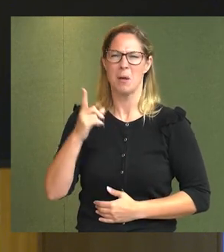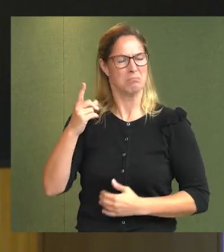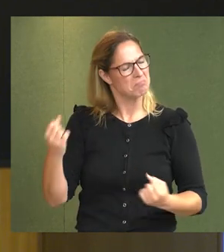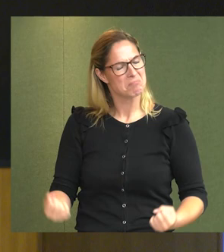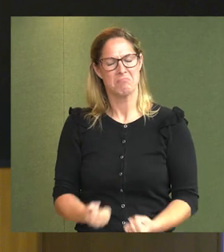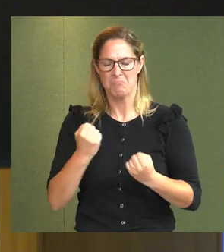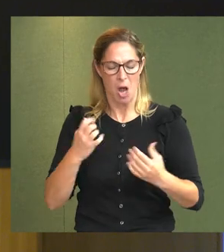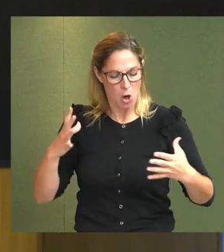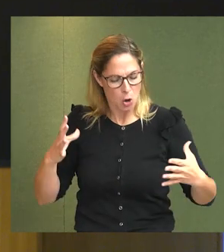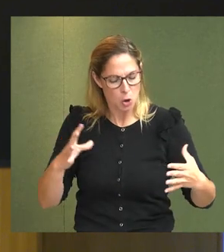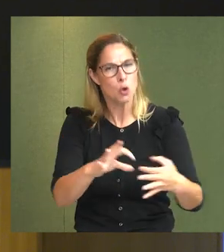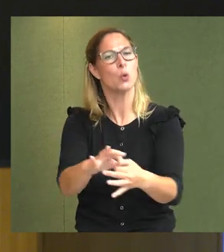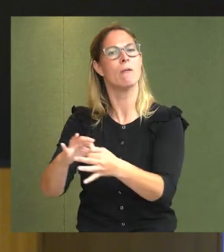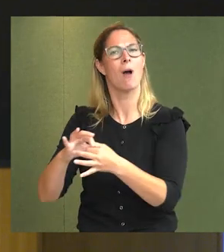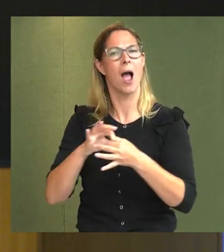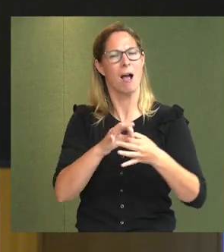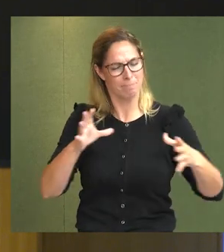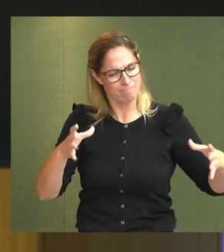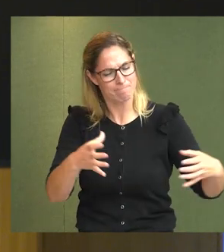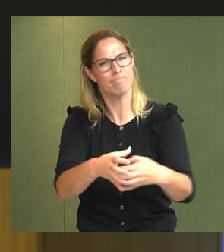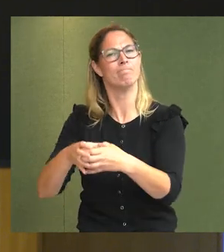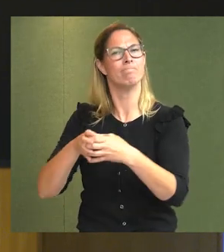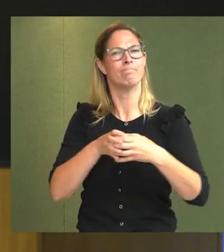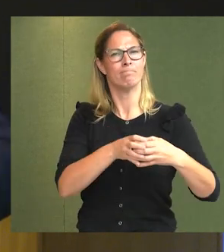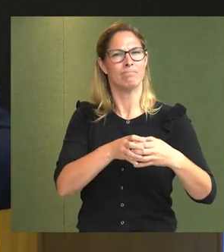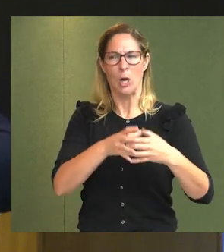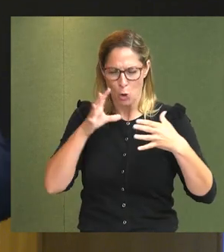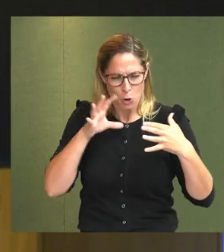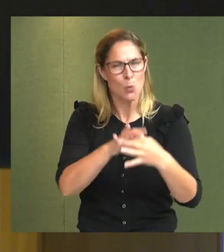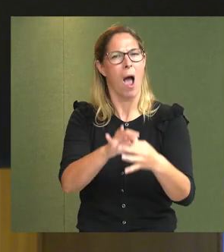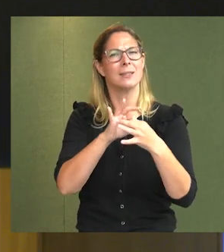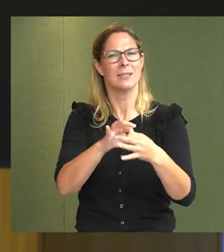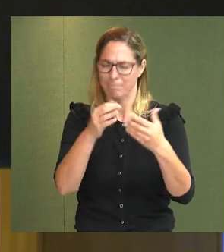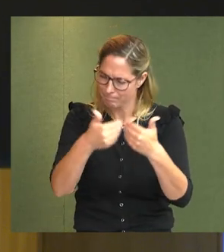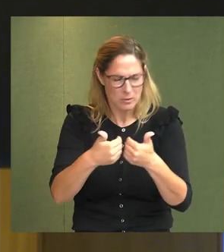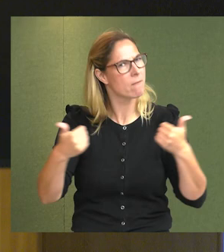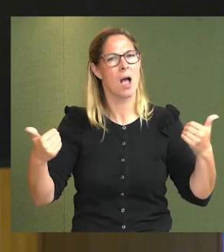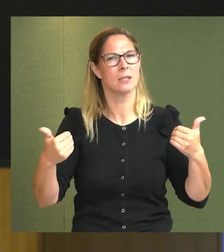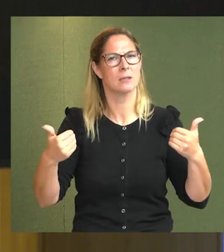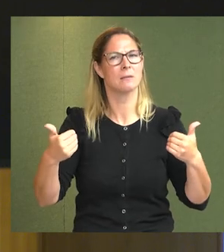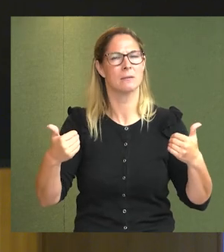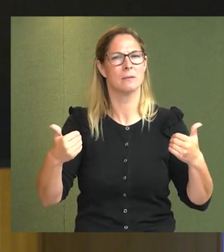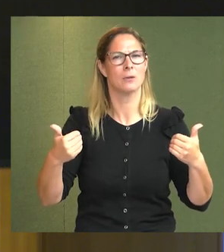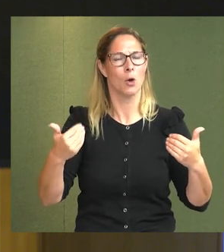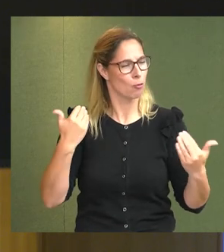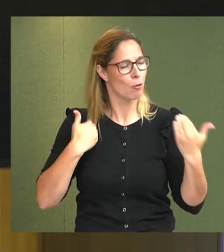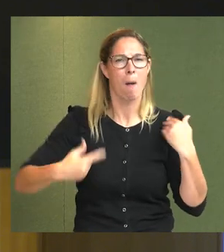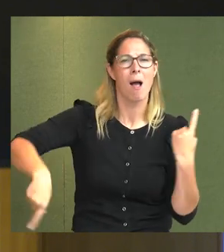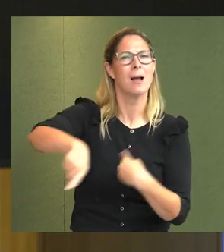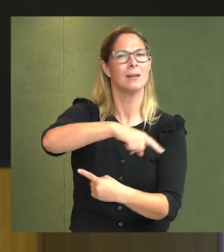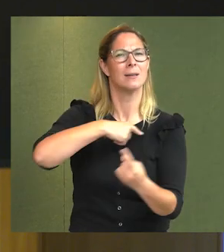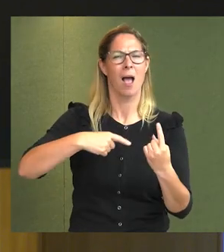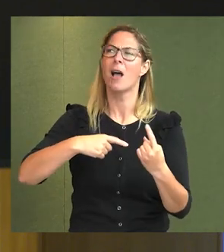someone who united rather than divided, someone who reminded us that we're far more in common than